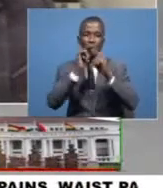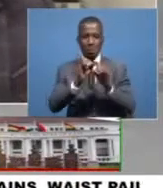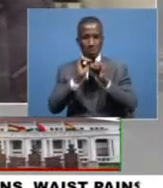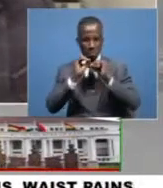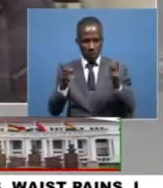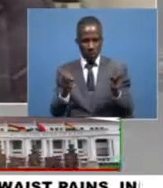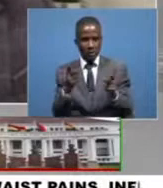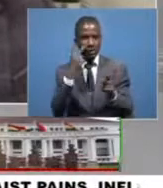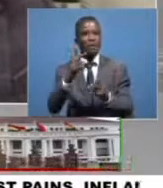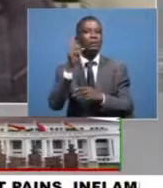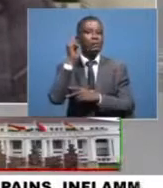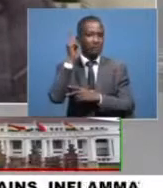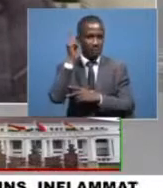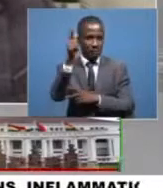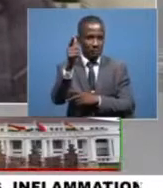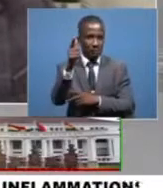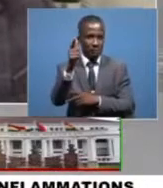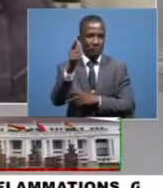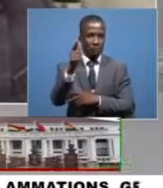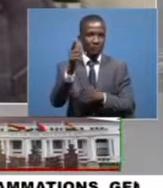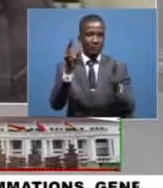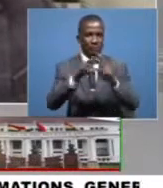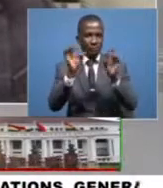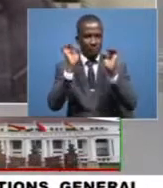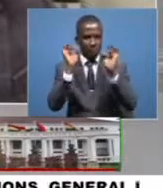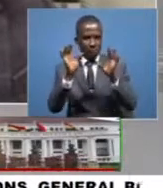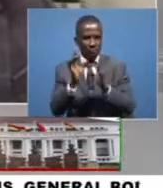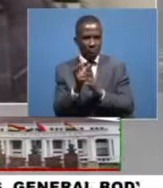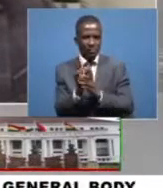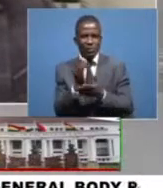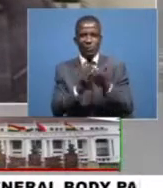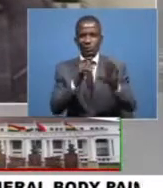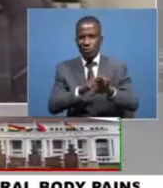It's a question of what you believe, because...